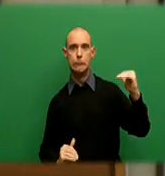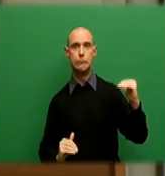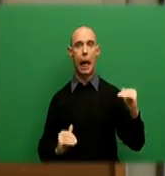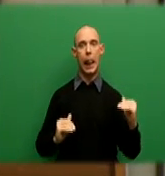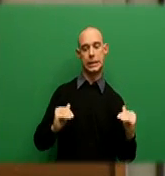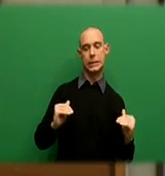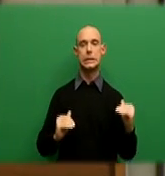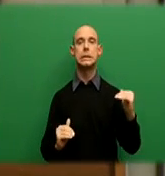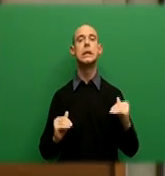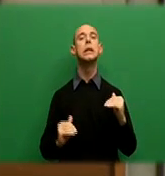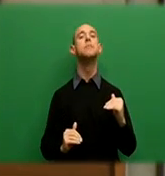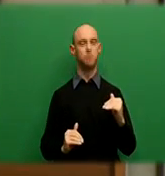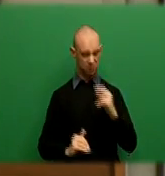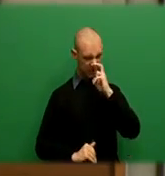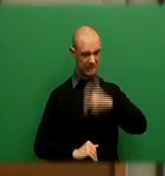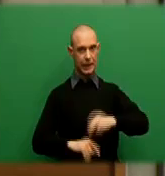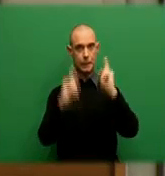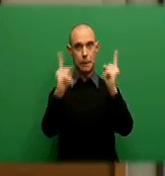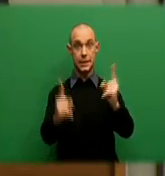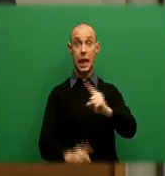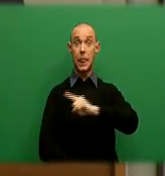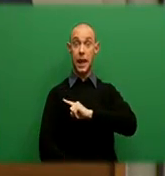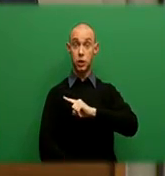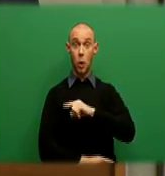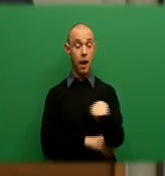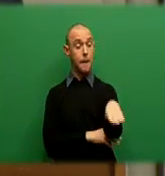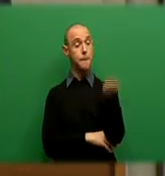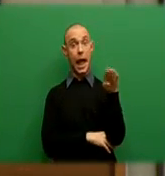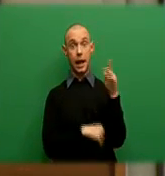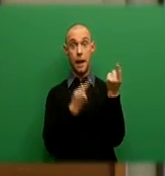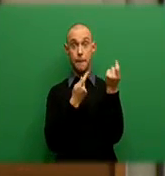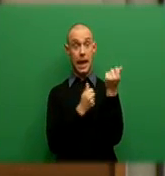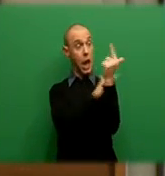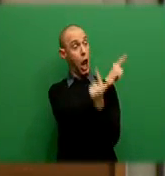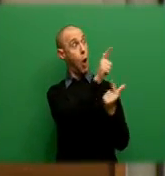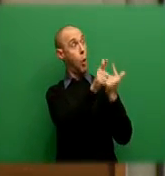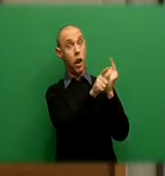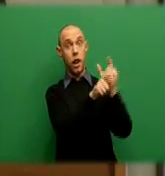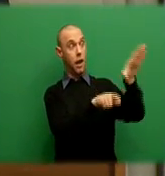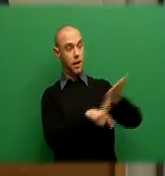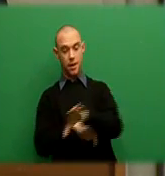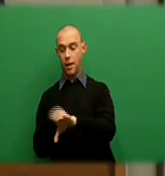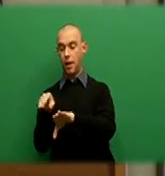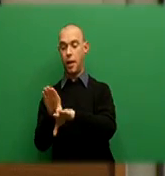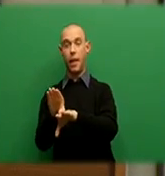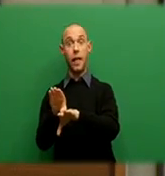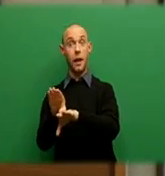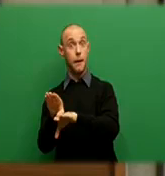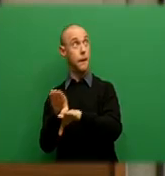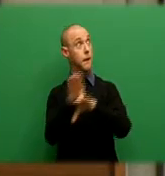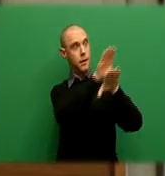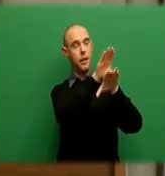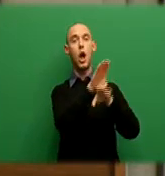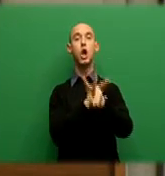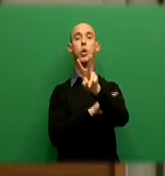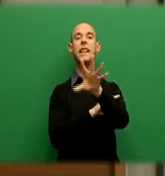Accordingly, the MPC decided to increase the repurchase rate by 25 basis points to 7% per annum effective from